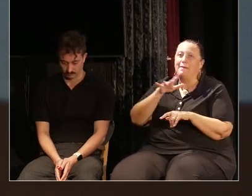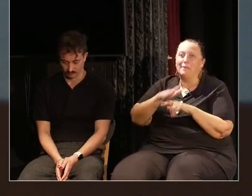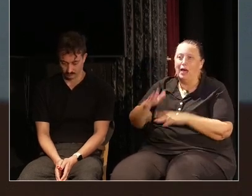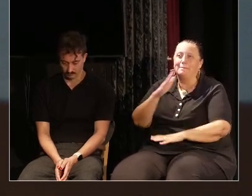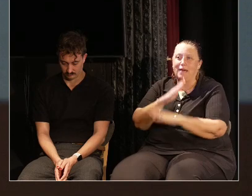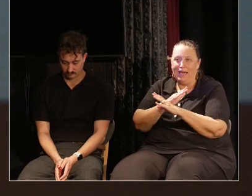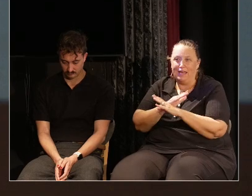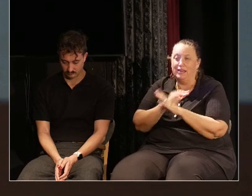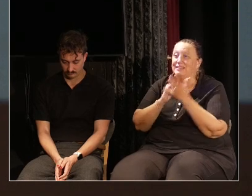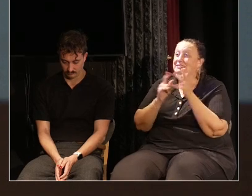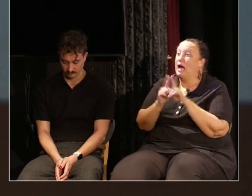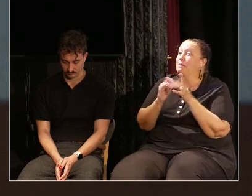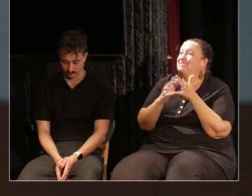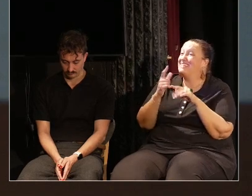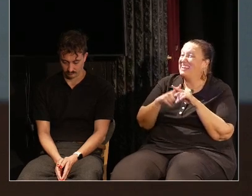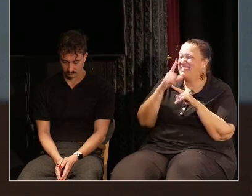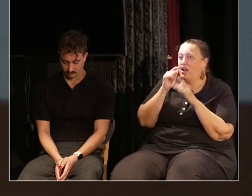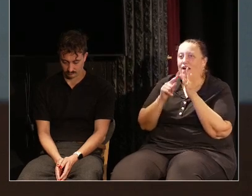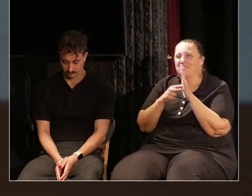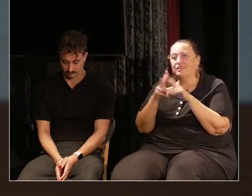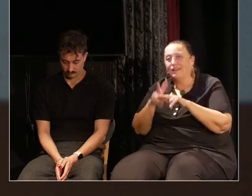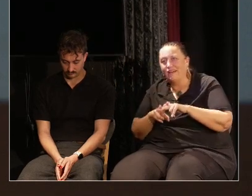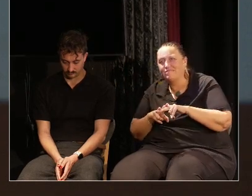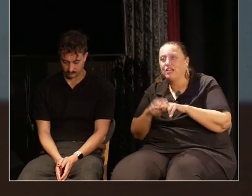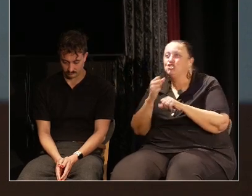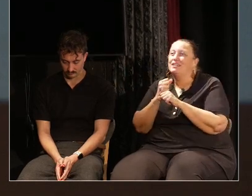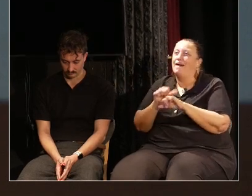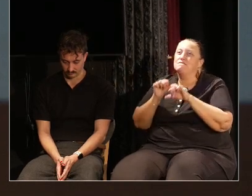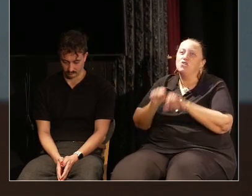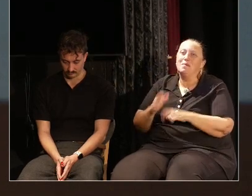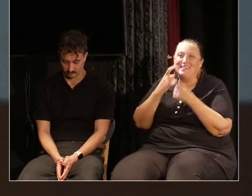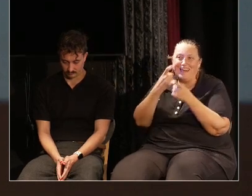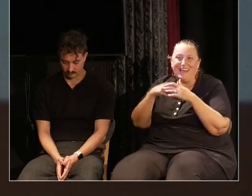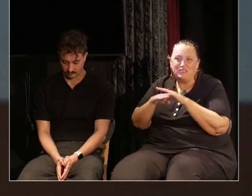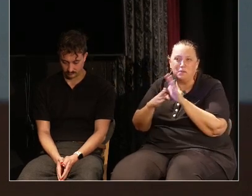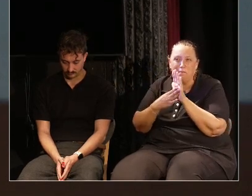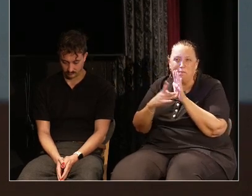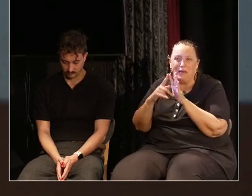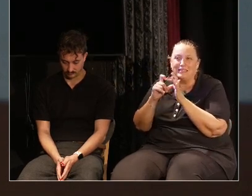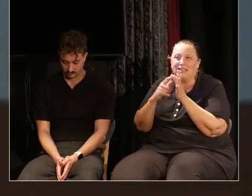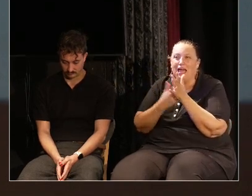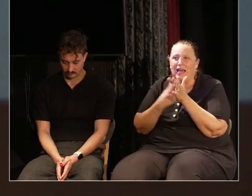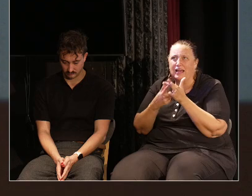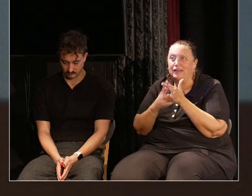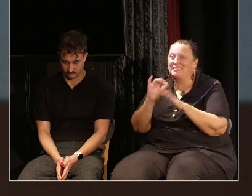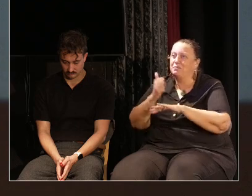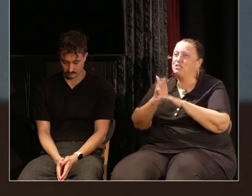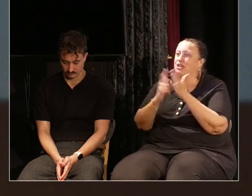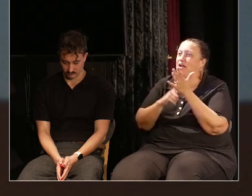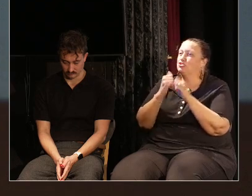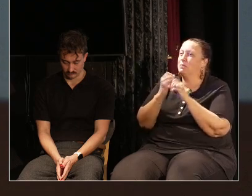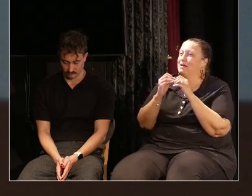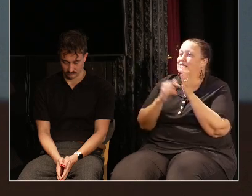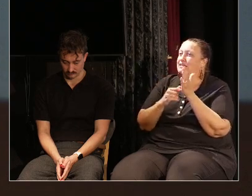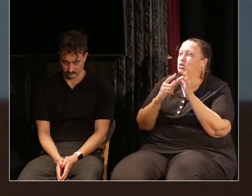same-sex couples have access to IVF treatments, getting gender-affirming healthcare into Medicare, establishing an LGBTIQA plus Human Rights Commissioner, and making sure that we have